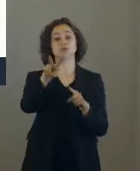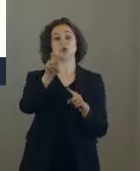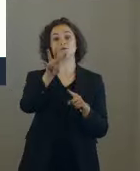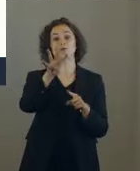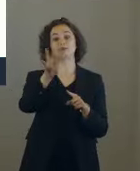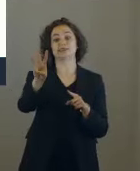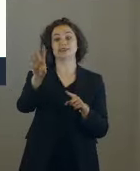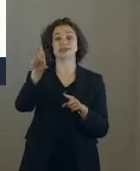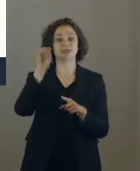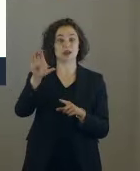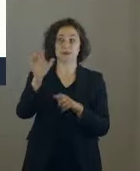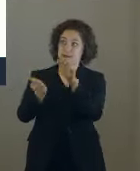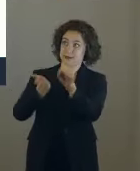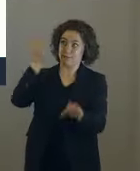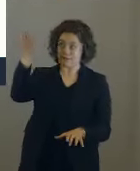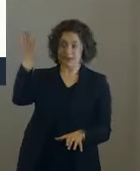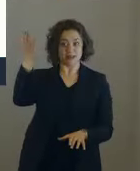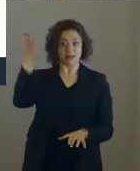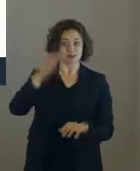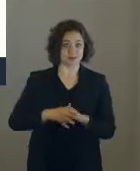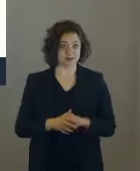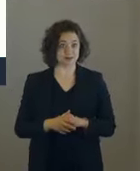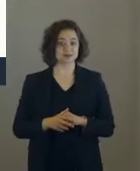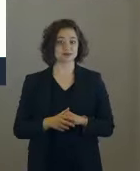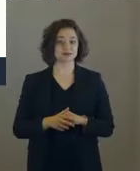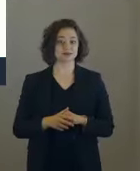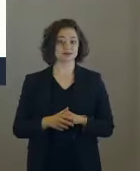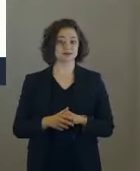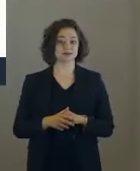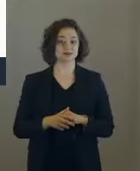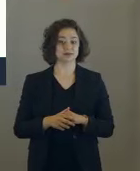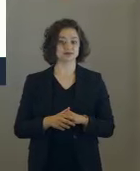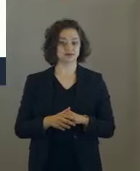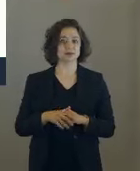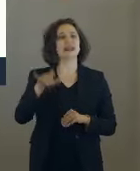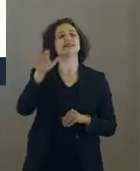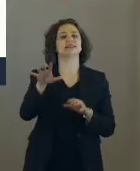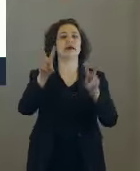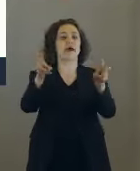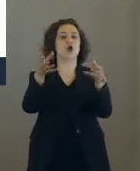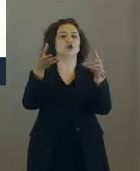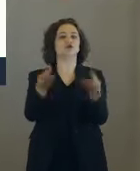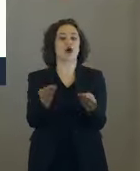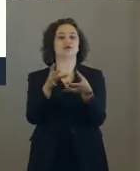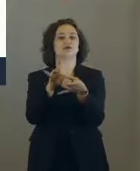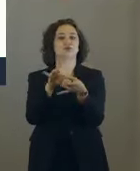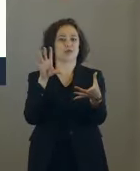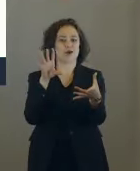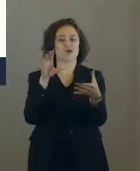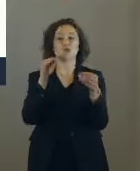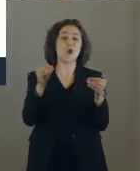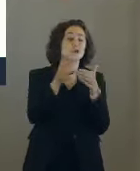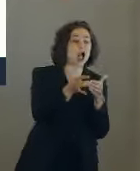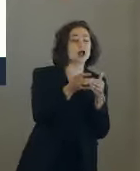documents submitted to the portal by users. This is through a soft rollout. This is with no guides, no